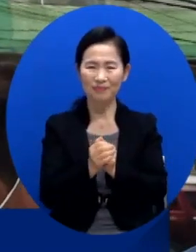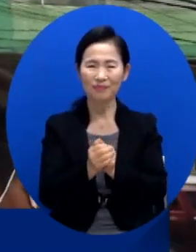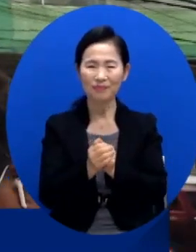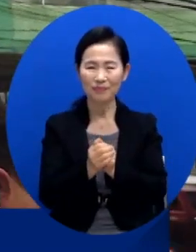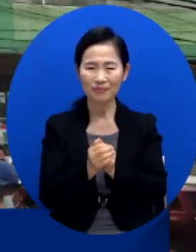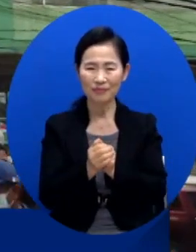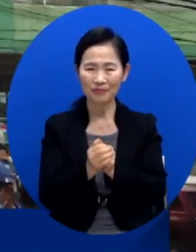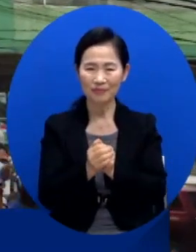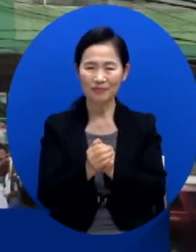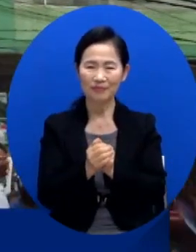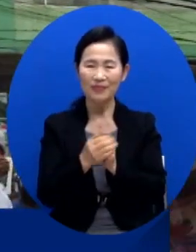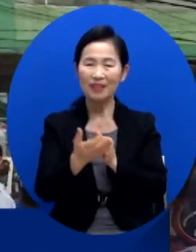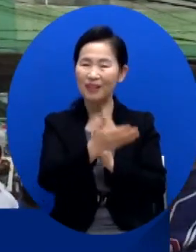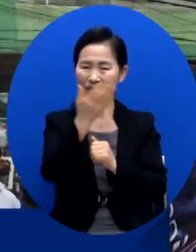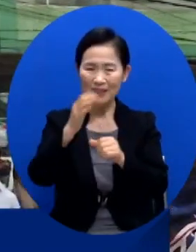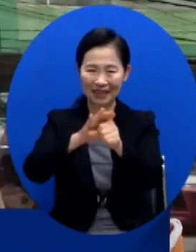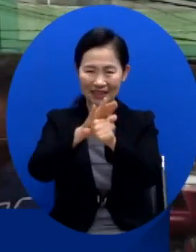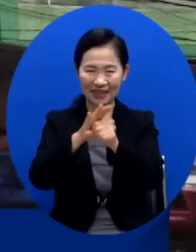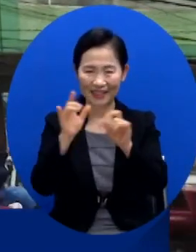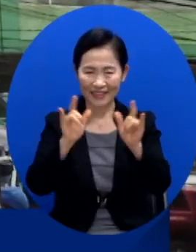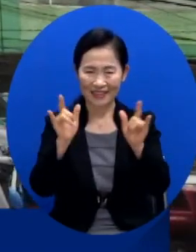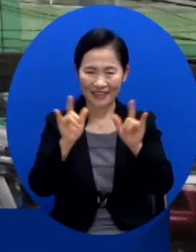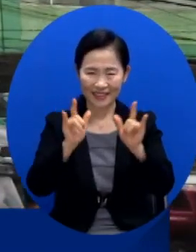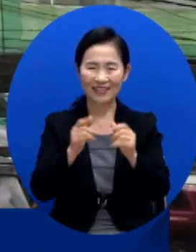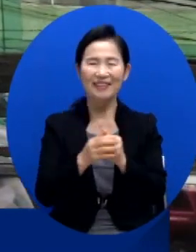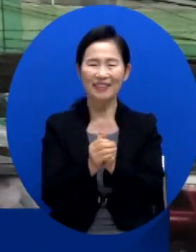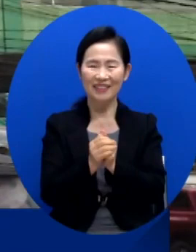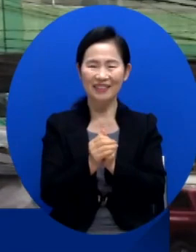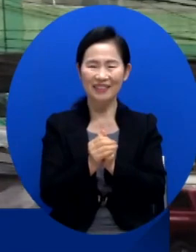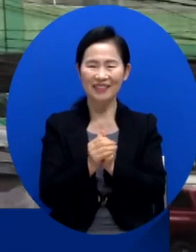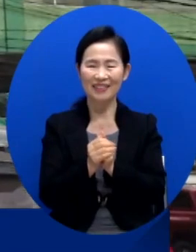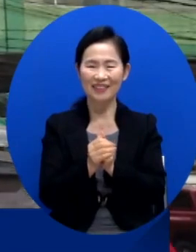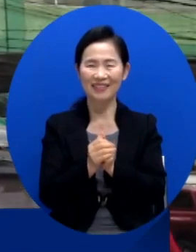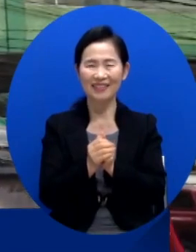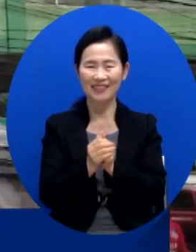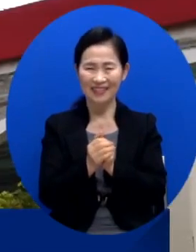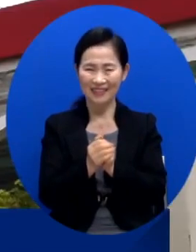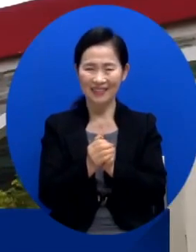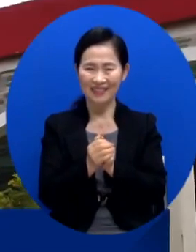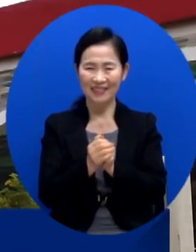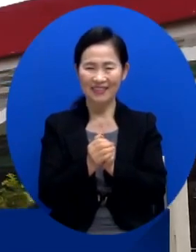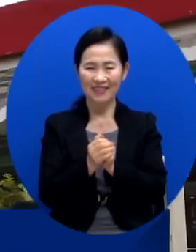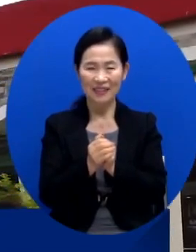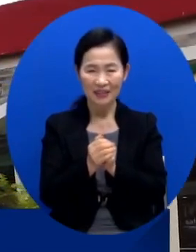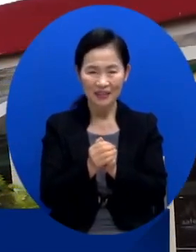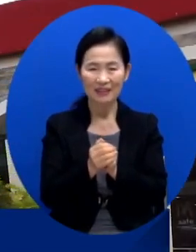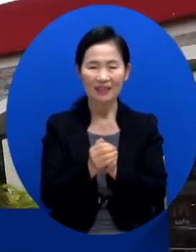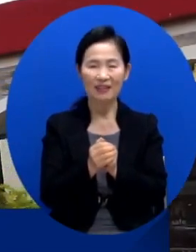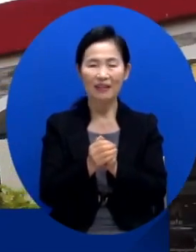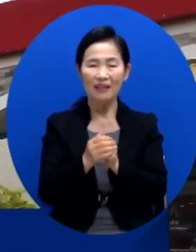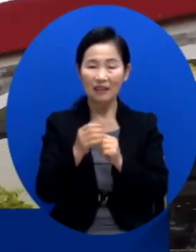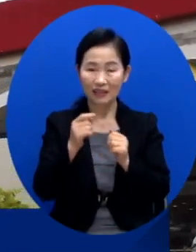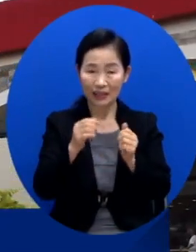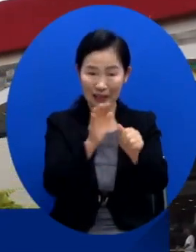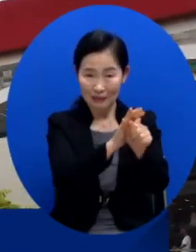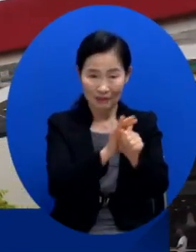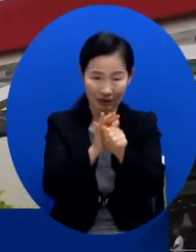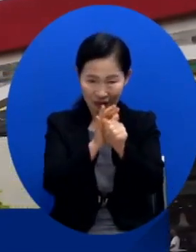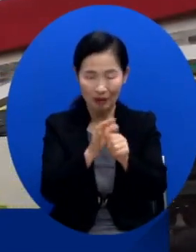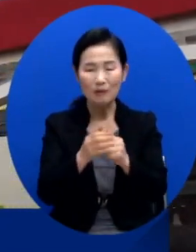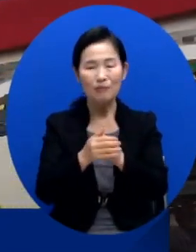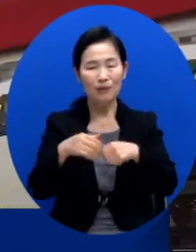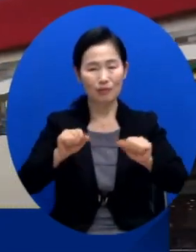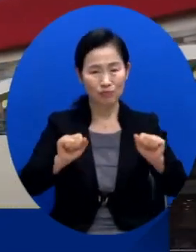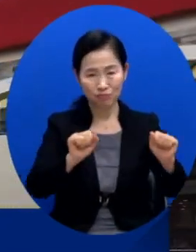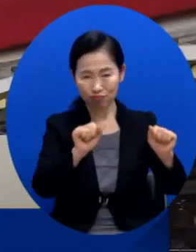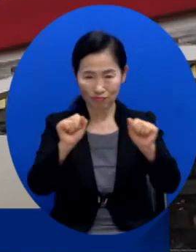and anything we can do to help you in this, please let us know. We love you. Thank you very much. This is a really big gift for all of them. And as